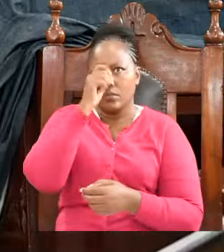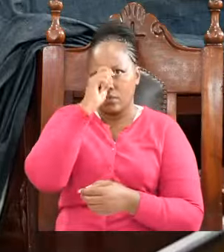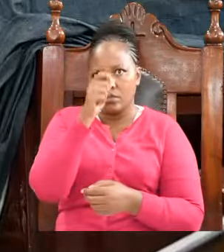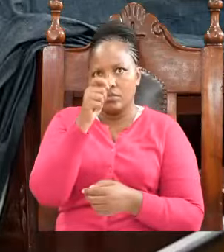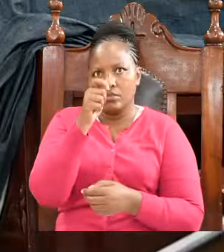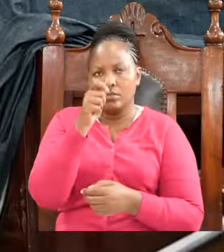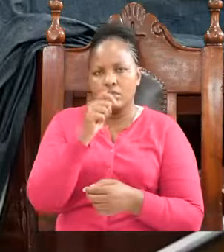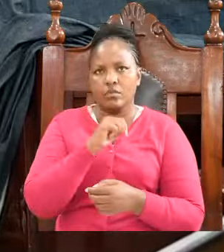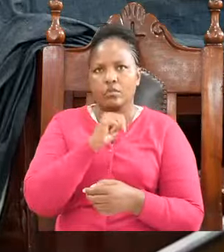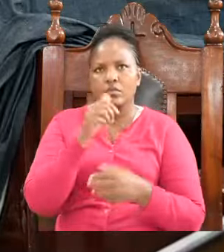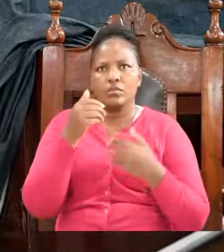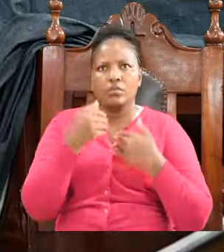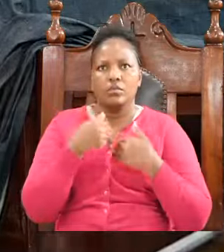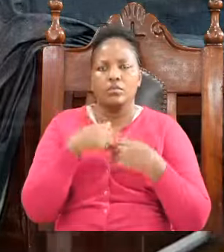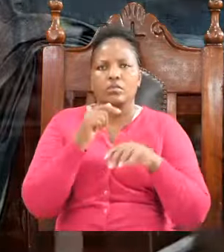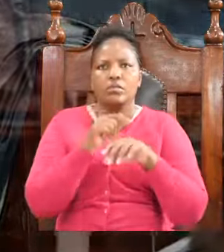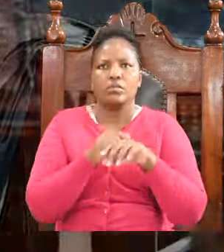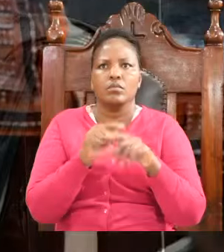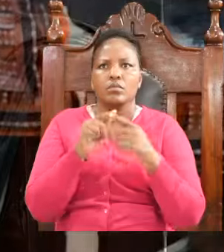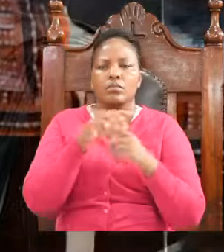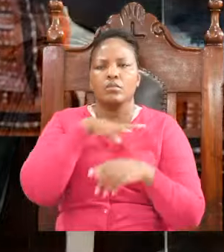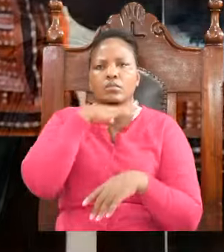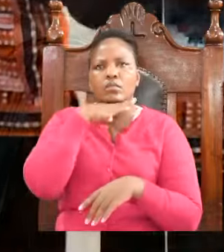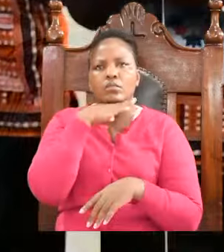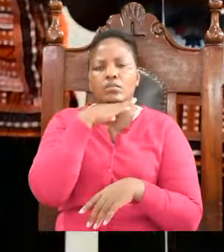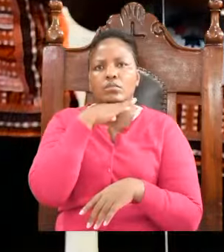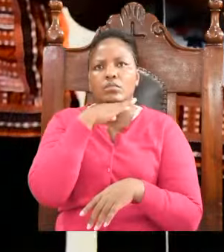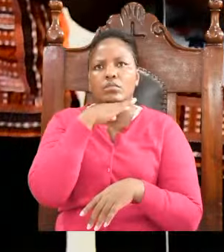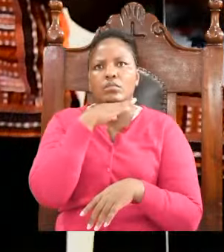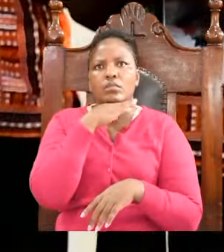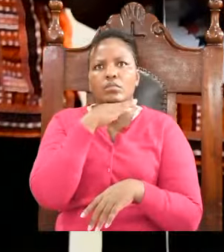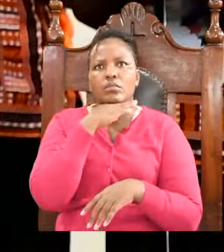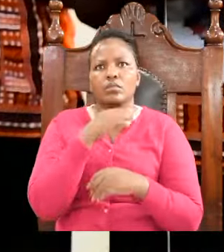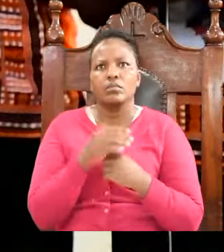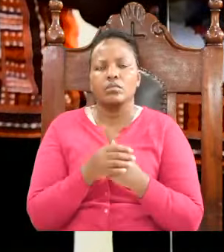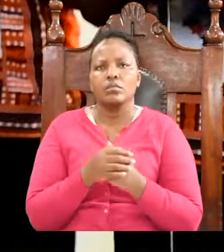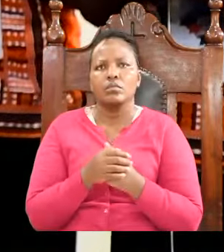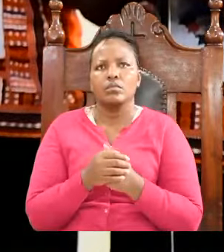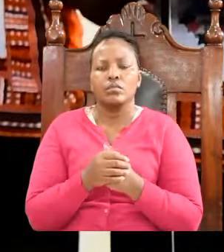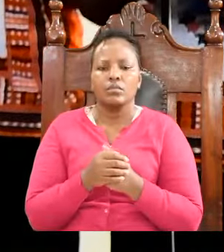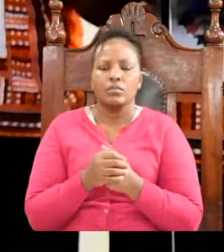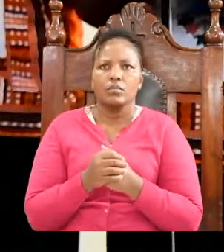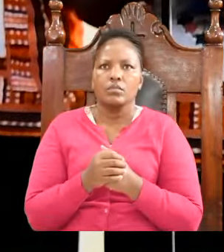honor. And God time to die.